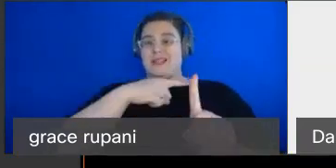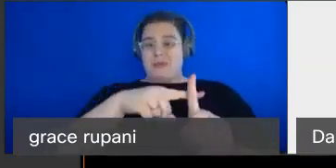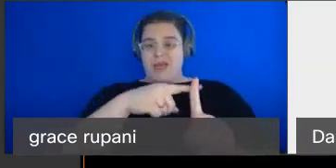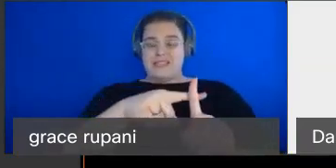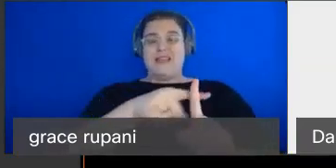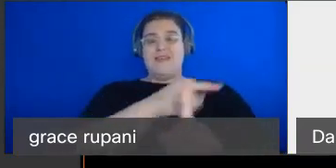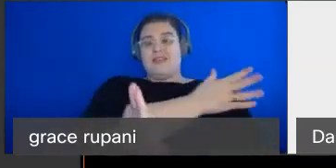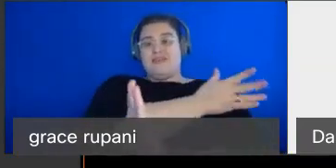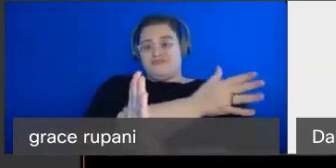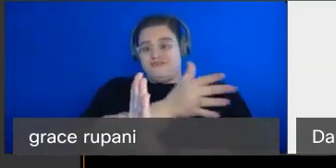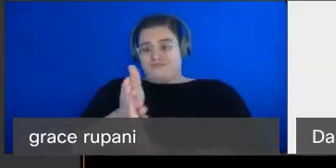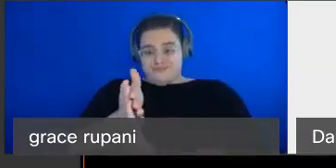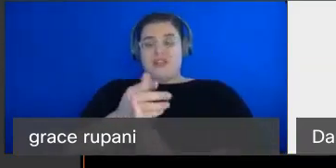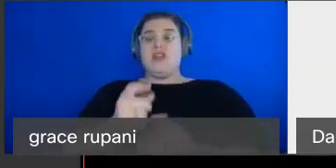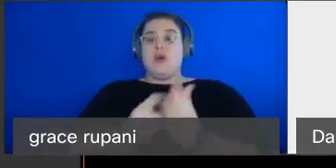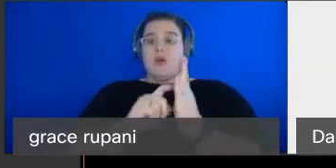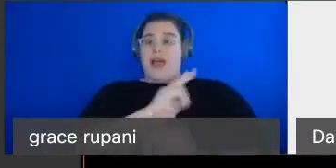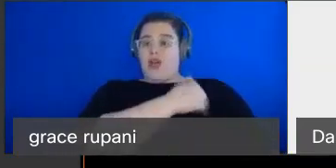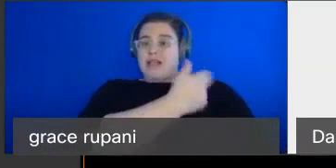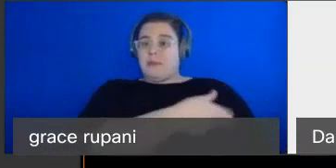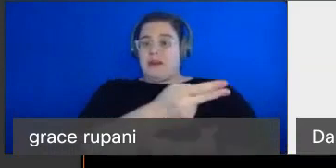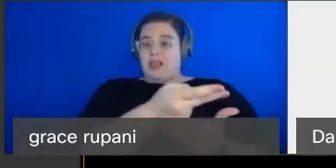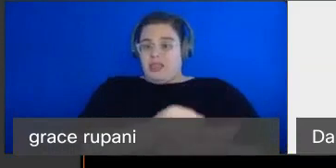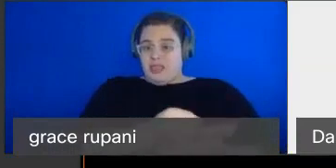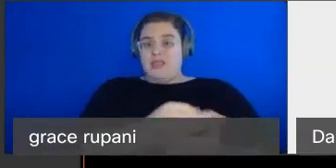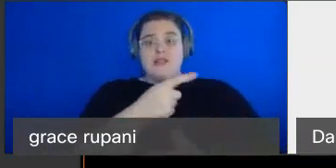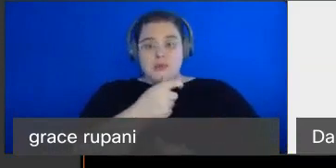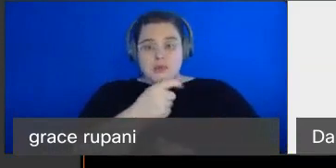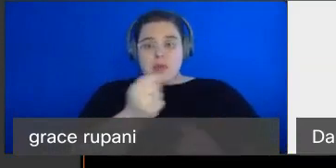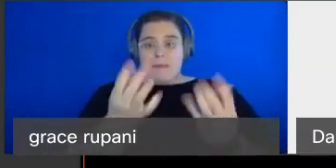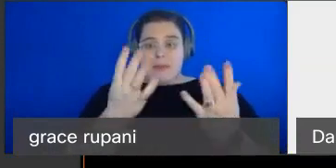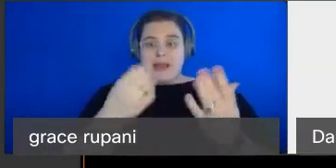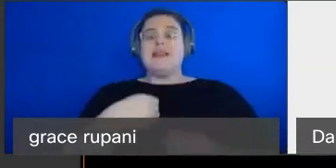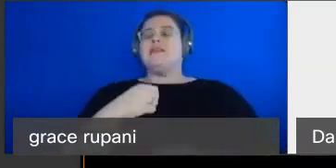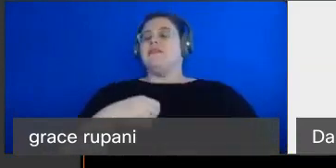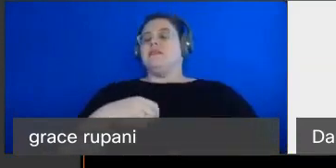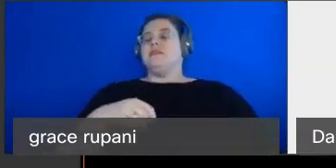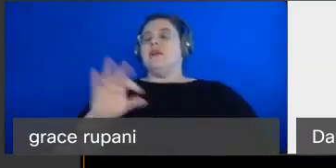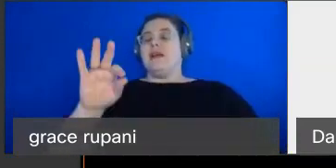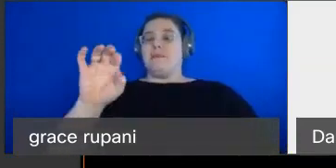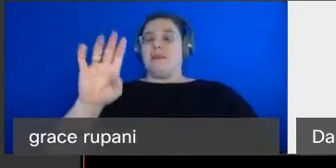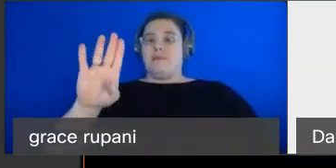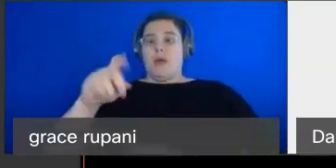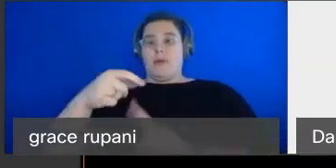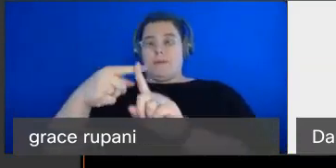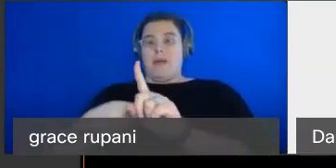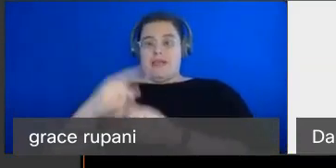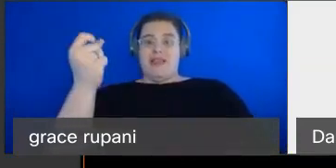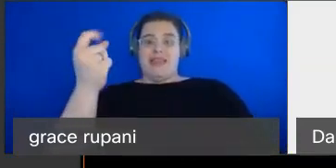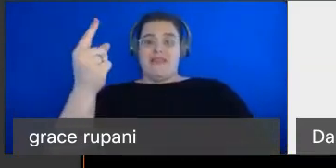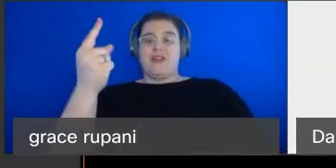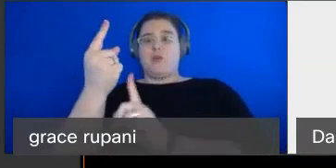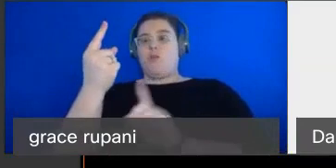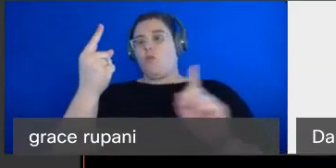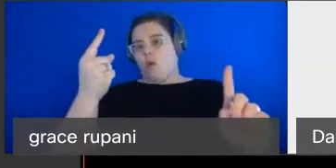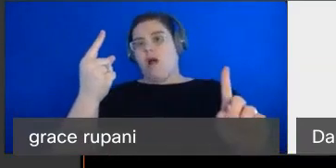care, there's been 1 person in February of the 11 who've tested positive. Over time, there have been